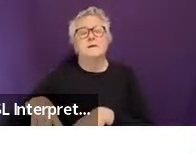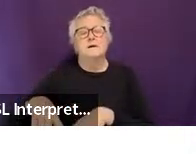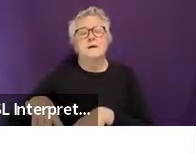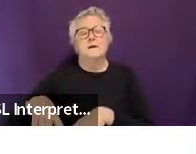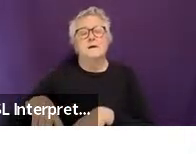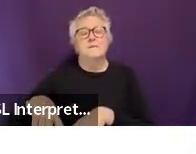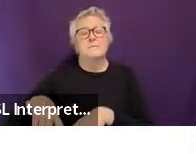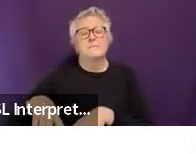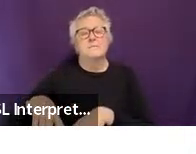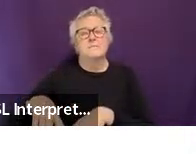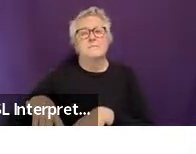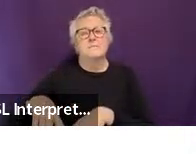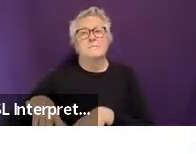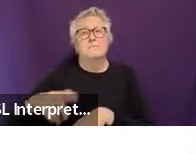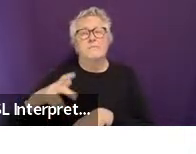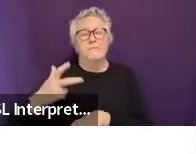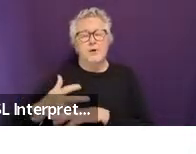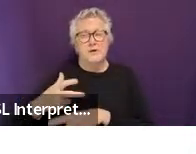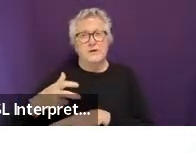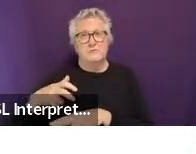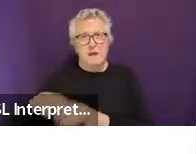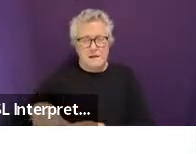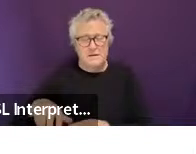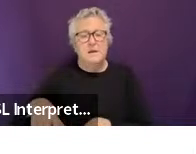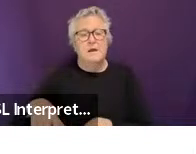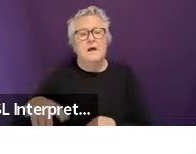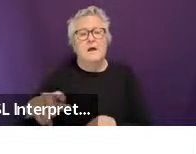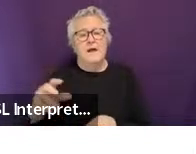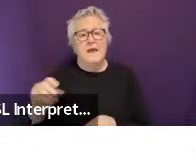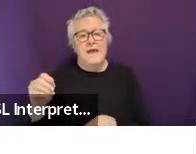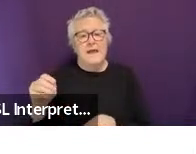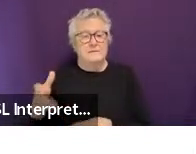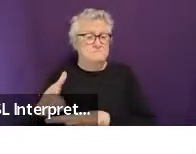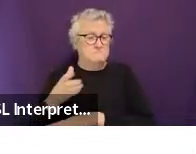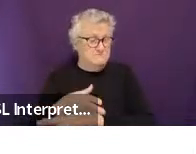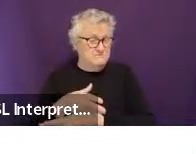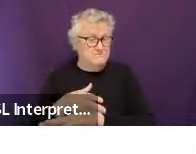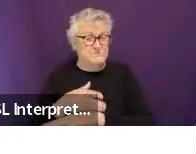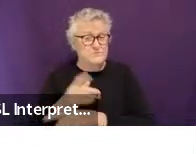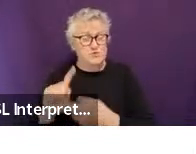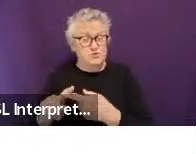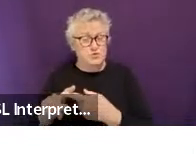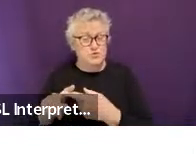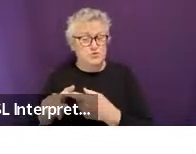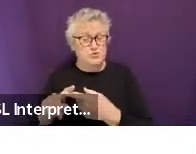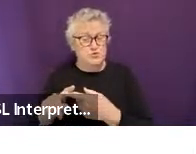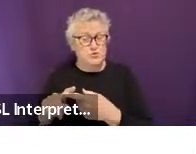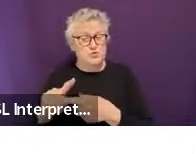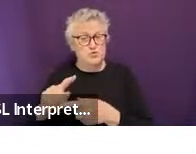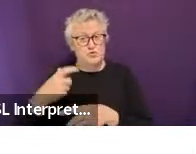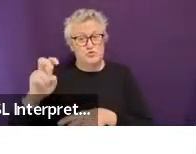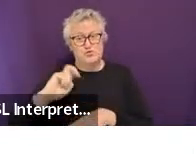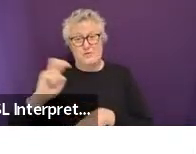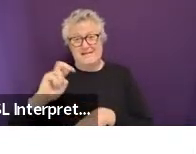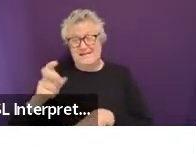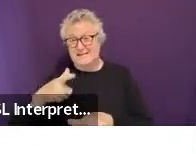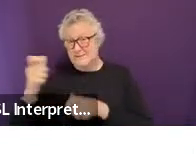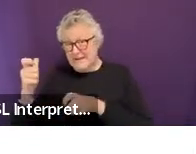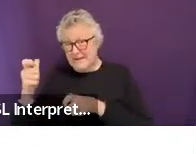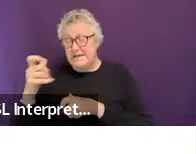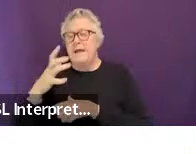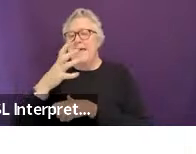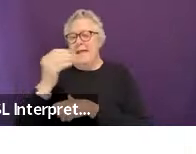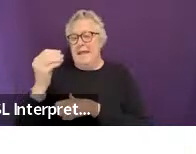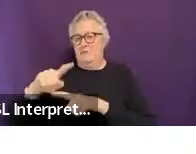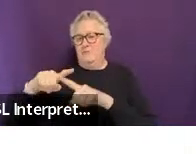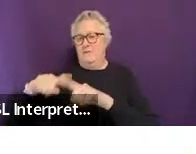facilities earlier, and system improvements to transit speed and reliability. So these will be studied further, but today we're going to focus on those